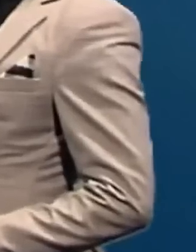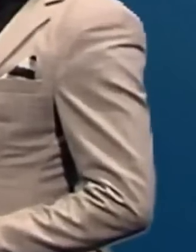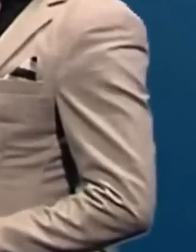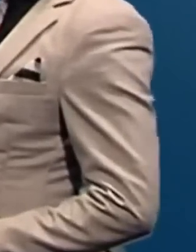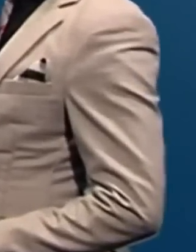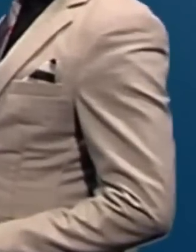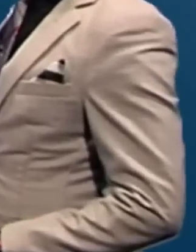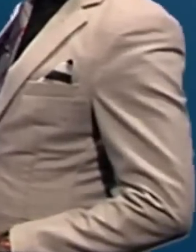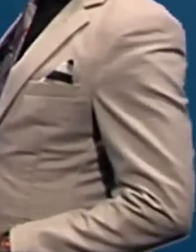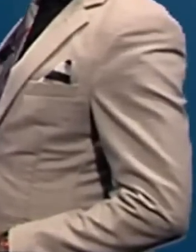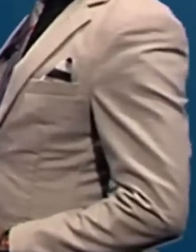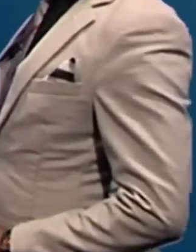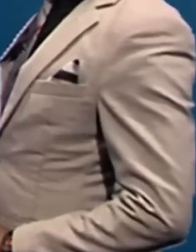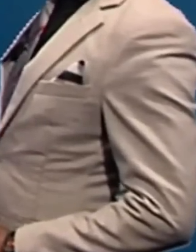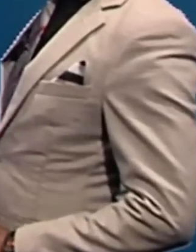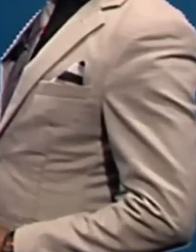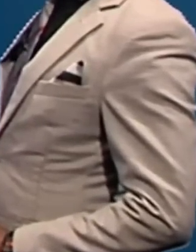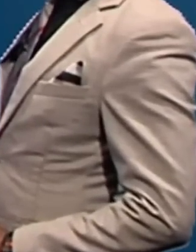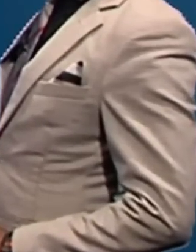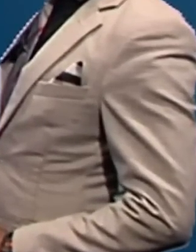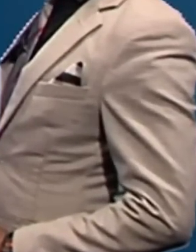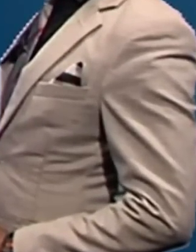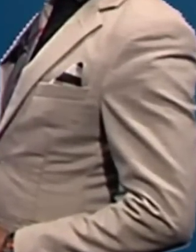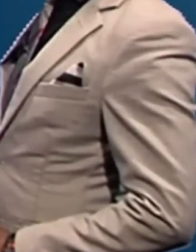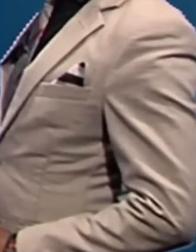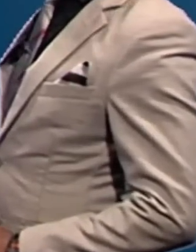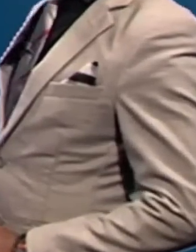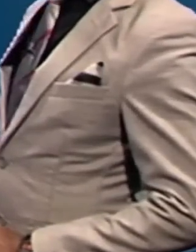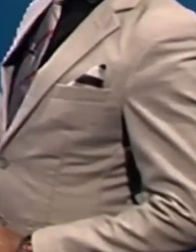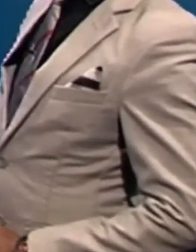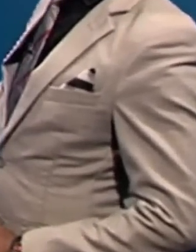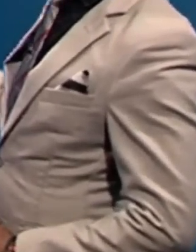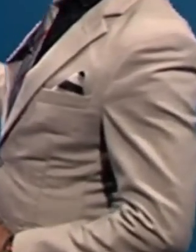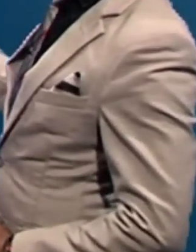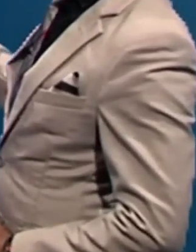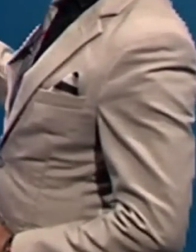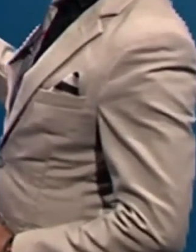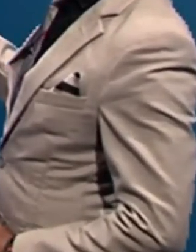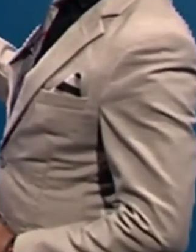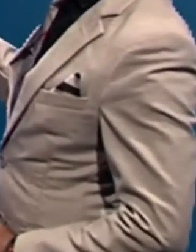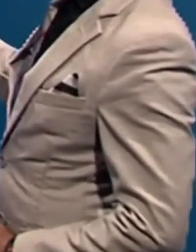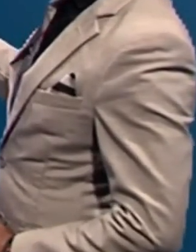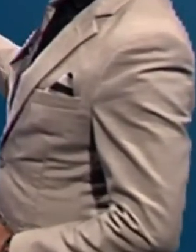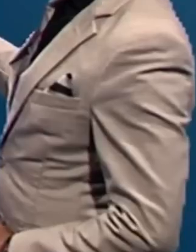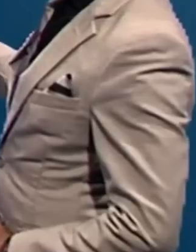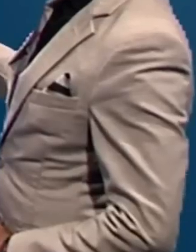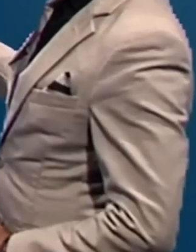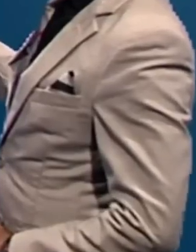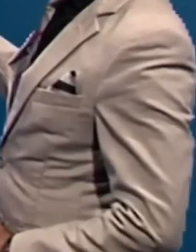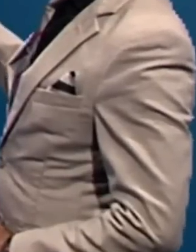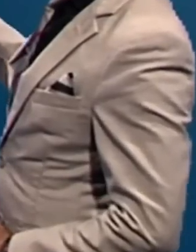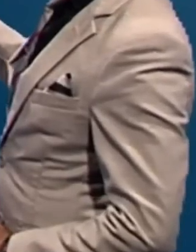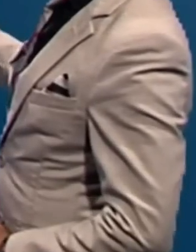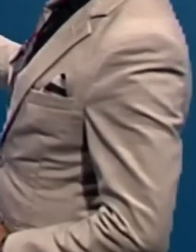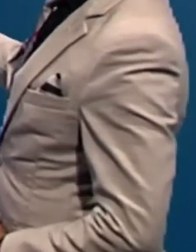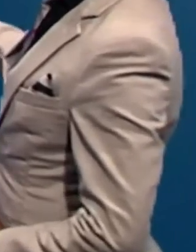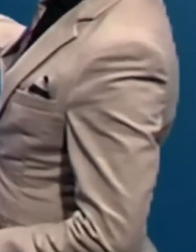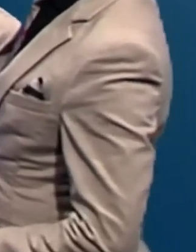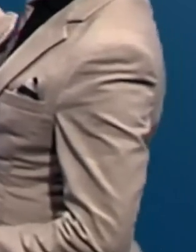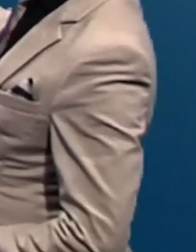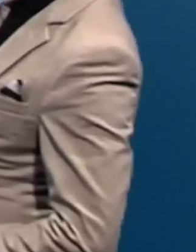province ka moka ka KwaZulu Natal dikarolo tša Durban go bontšha go tla ba go fodile mohlomongwe le ka lebaka la dikgonagalo tša dipula tšeo di tla ba go di tshwela-tshwela ka diperesente tše